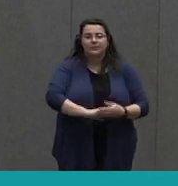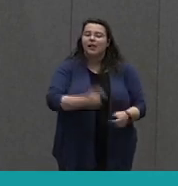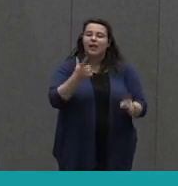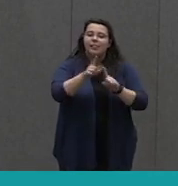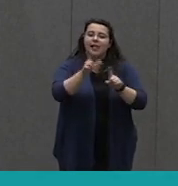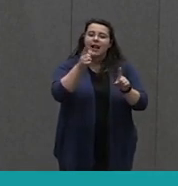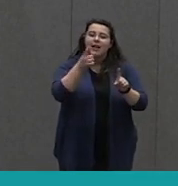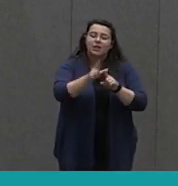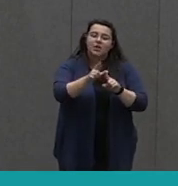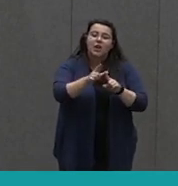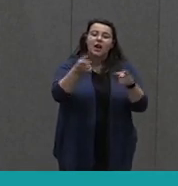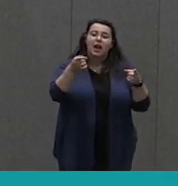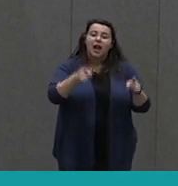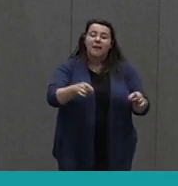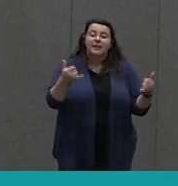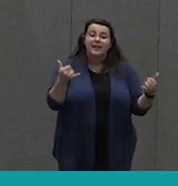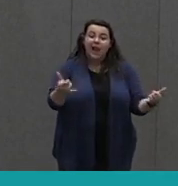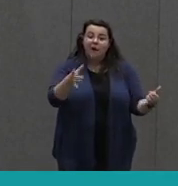At fat.